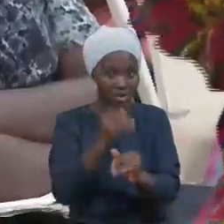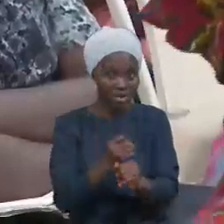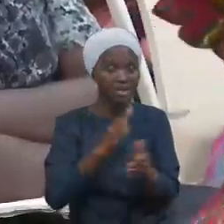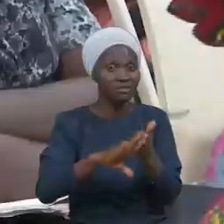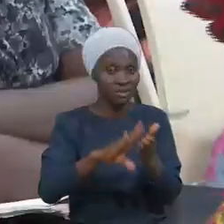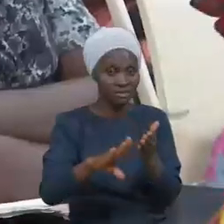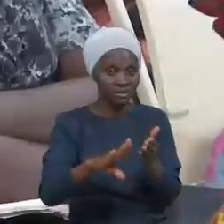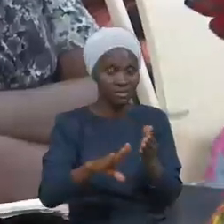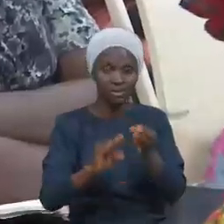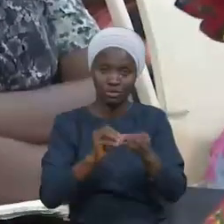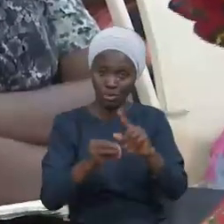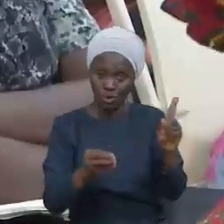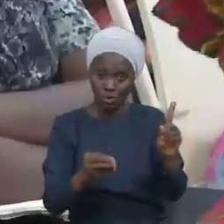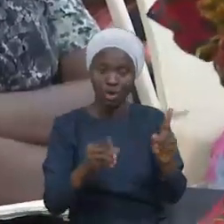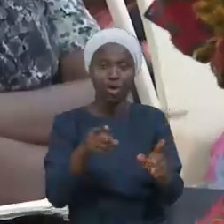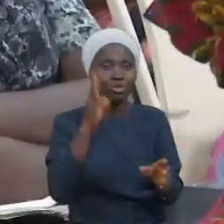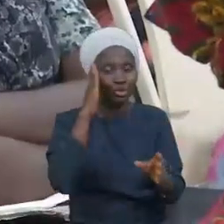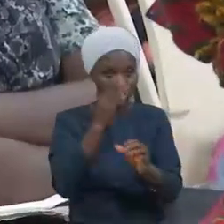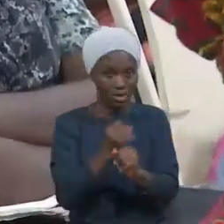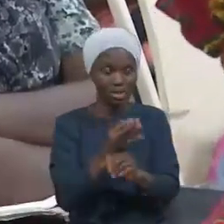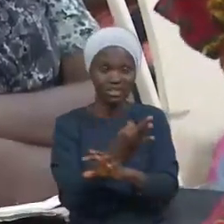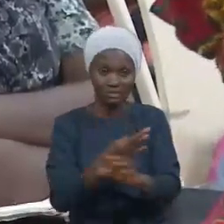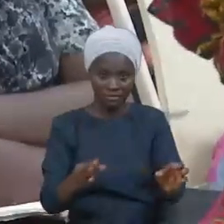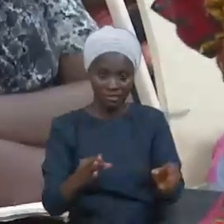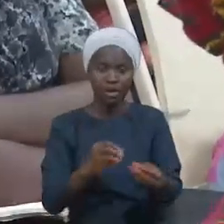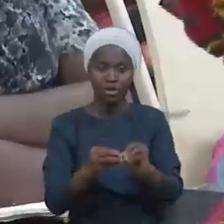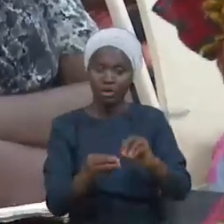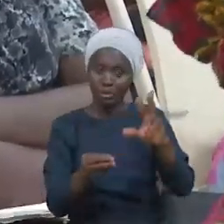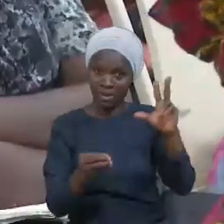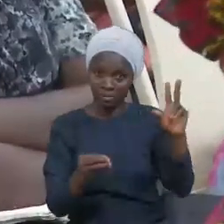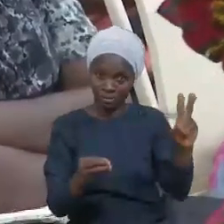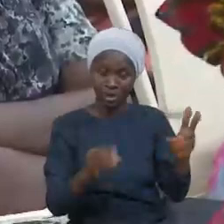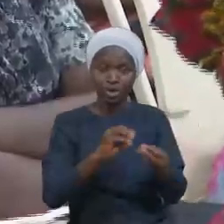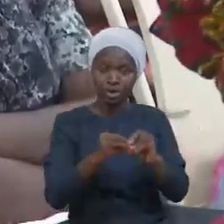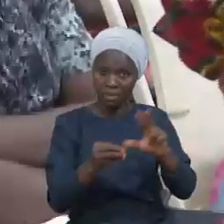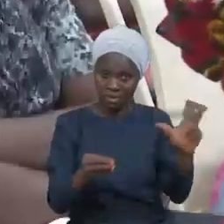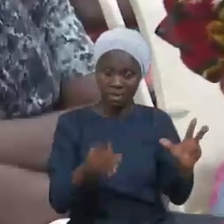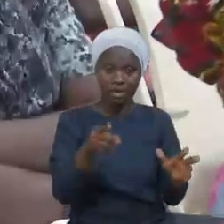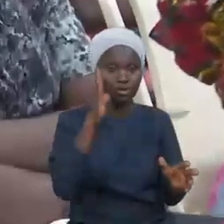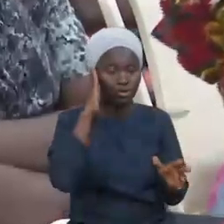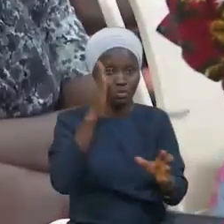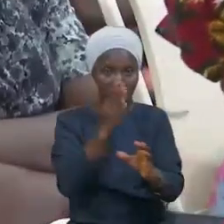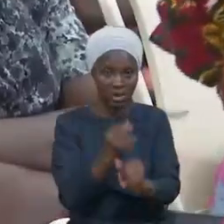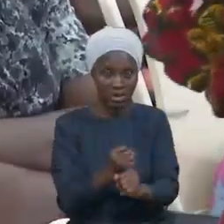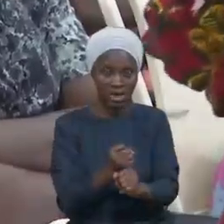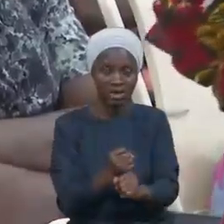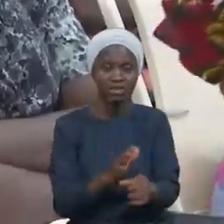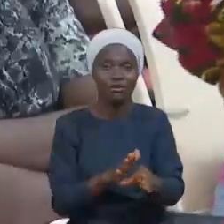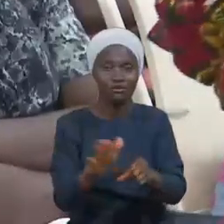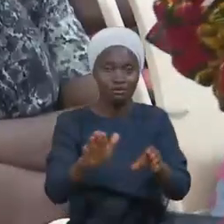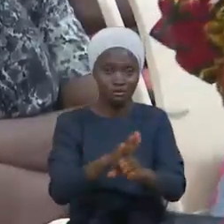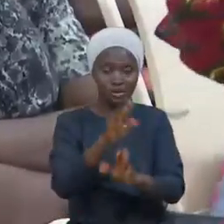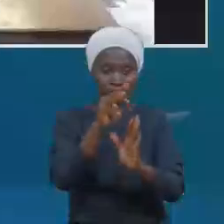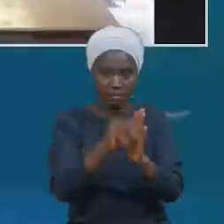You get freedom, number two. Number three, you get fulfillment. Come to number three